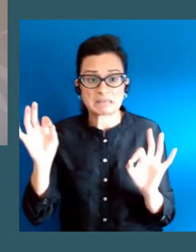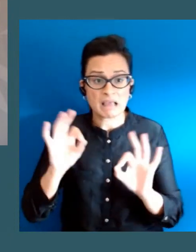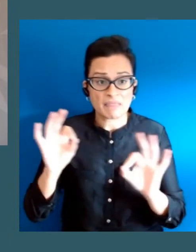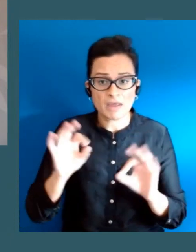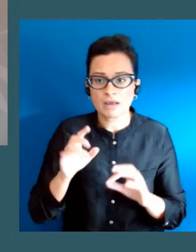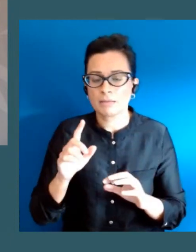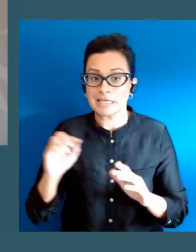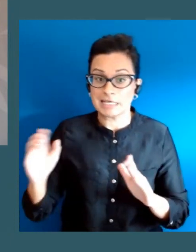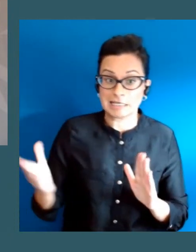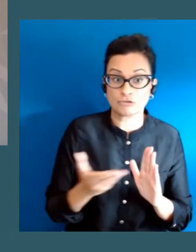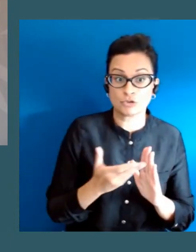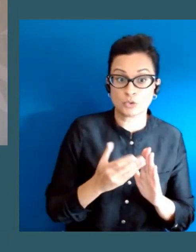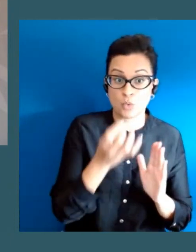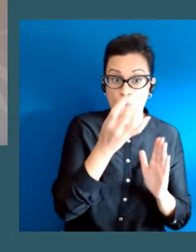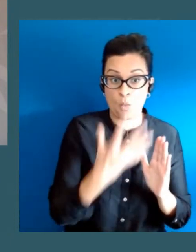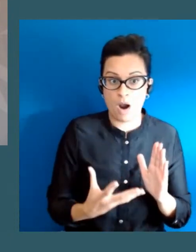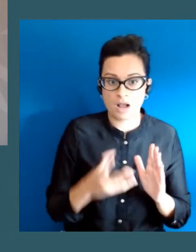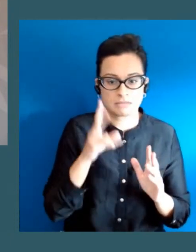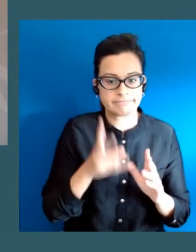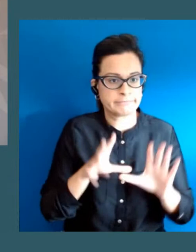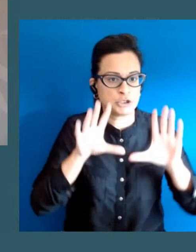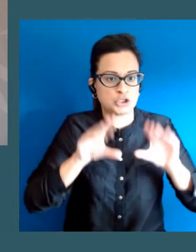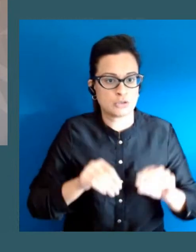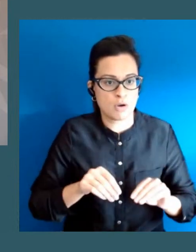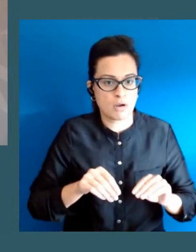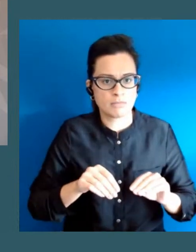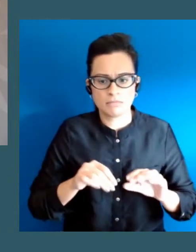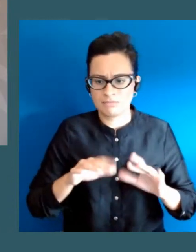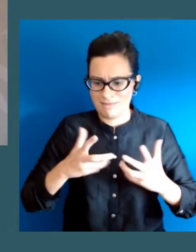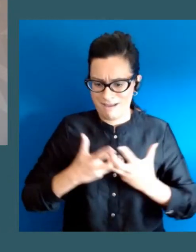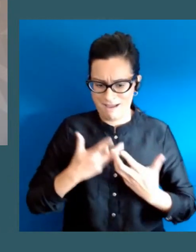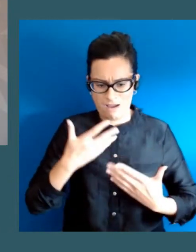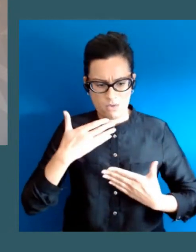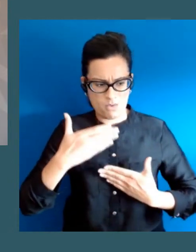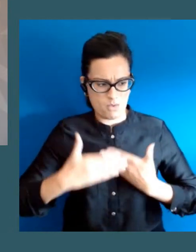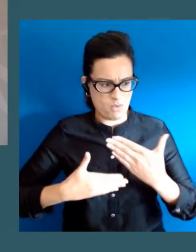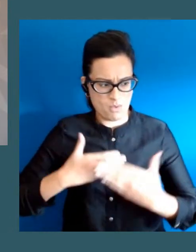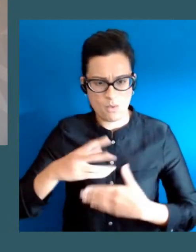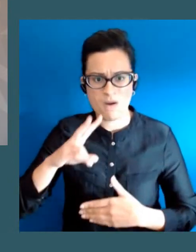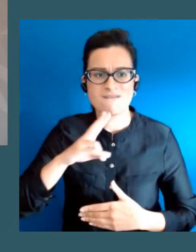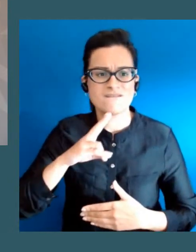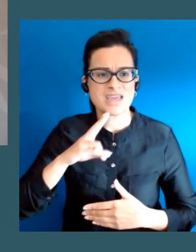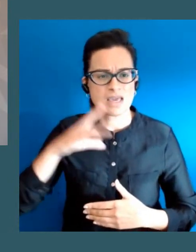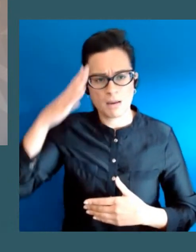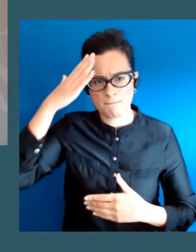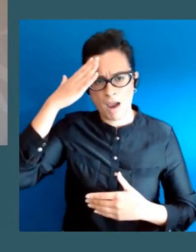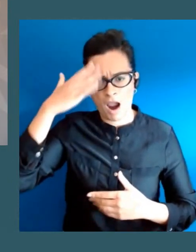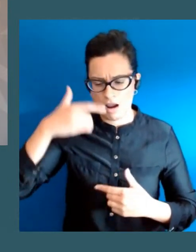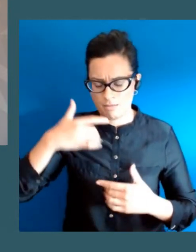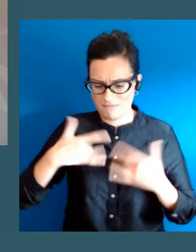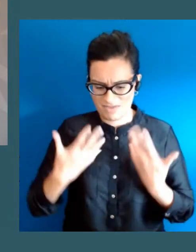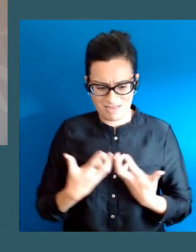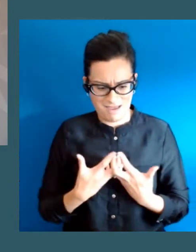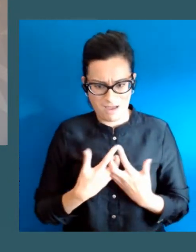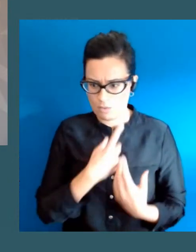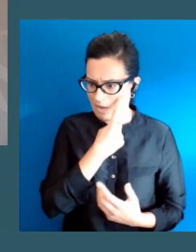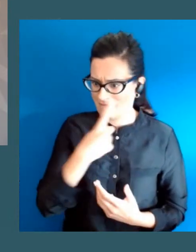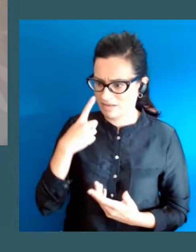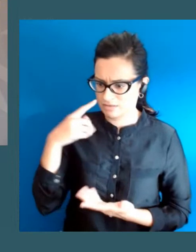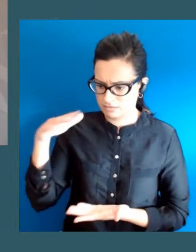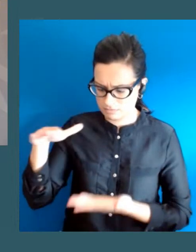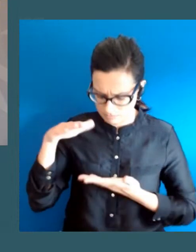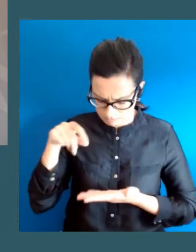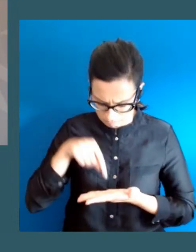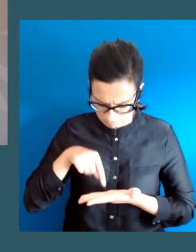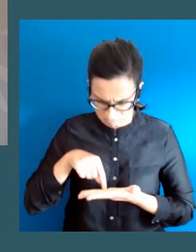or how does that a vegan mum feel if she feels that the evidence presented to her, even in